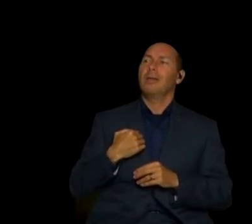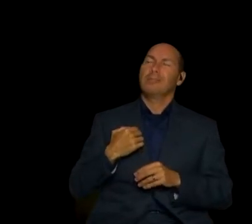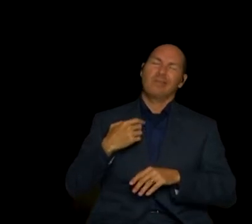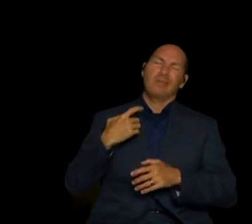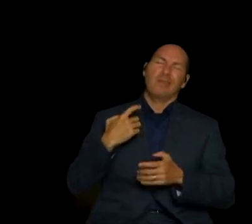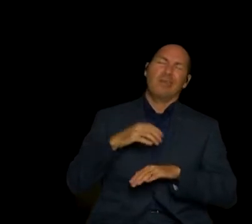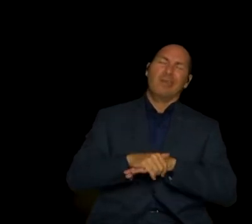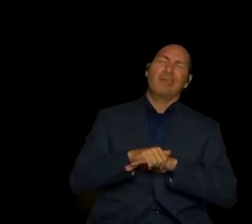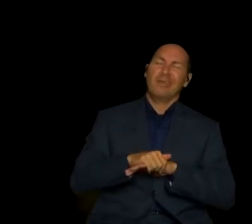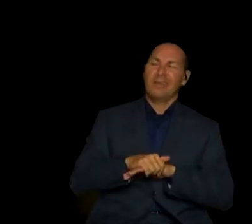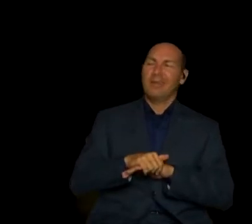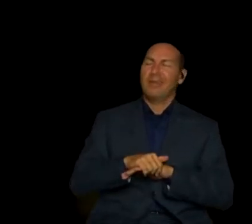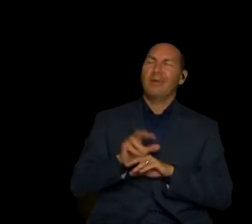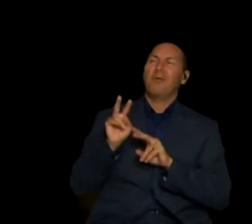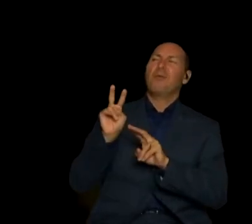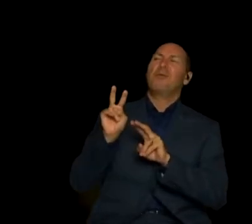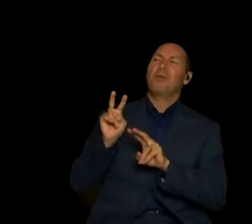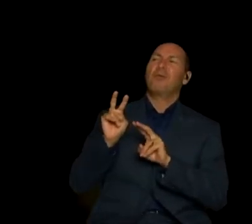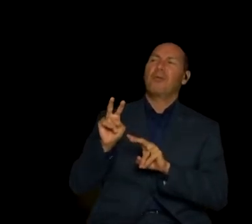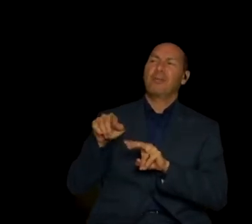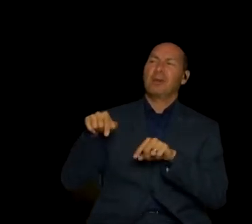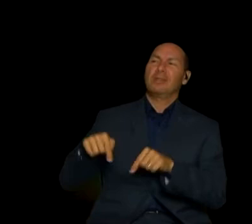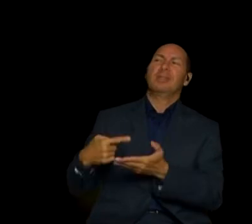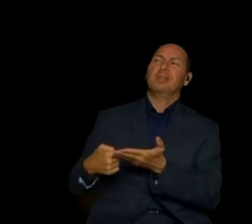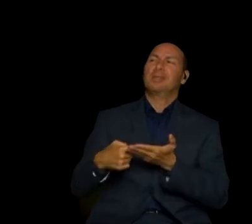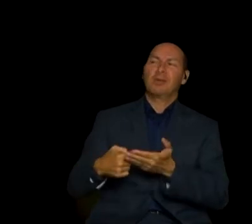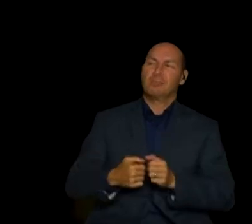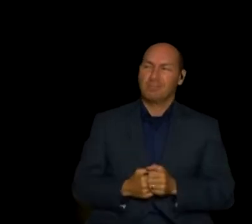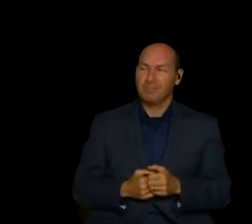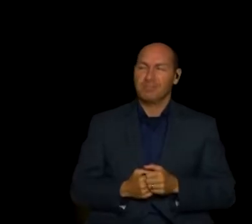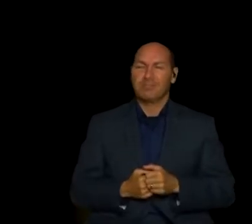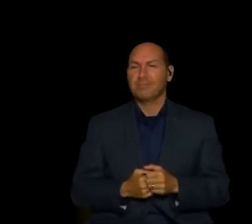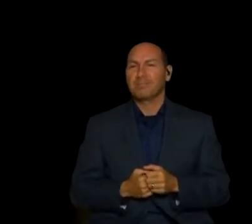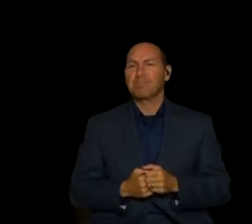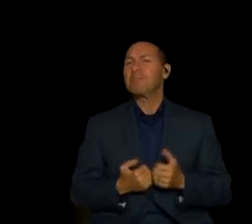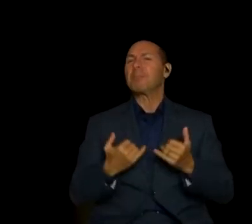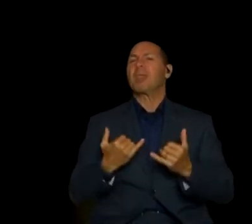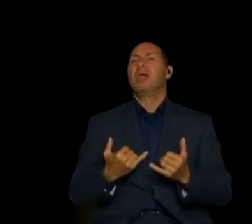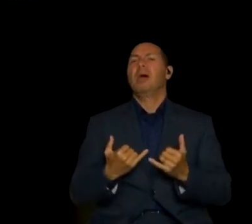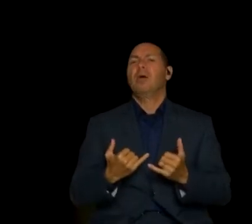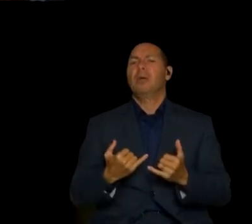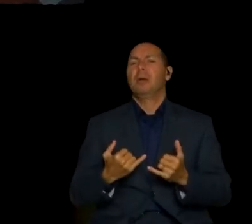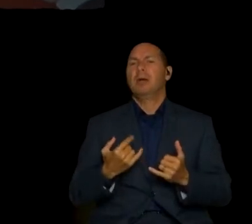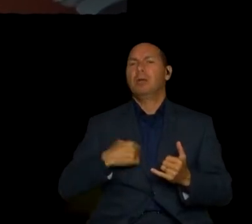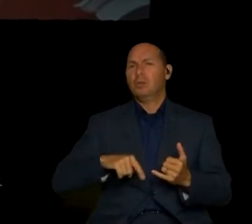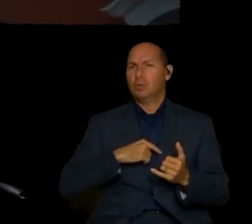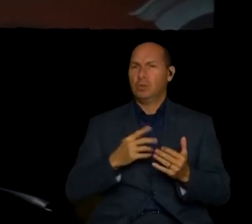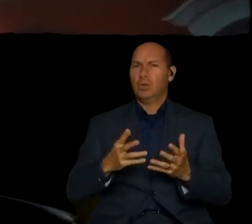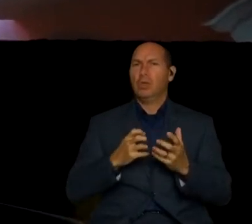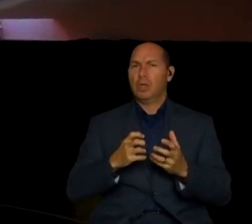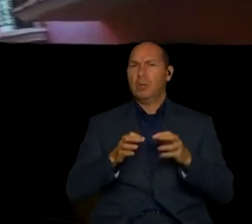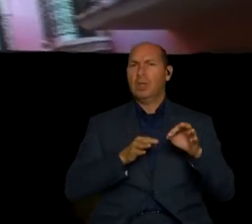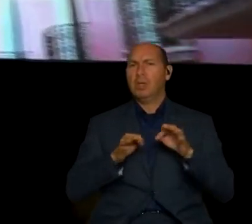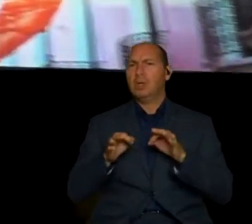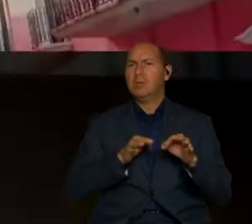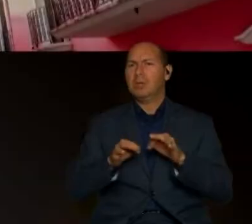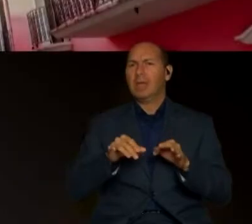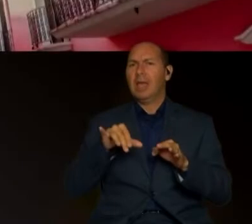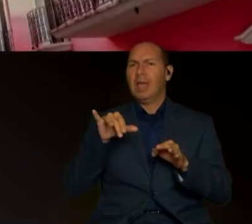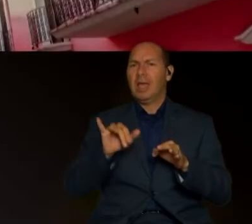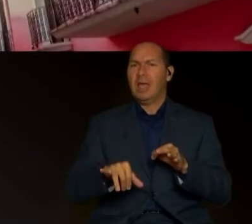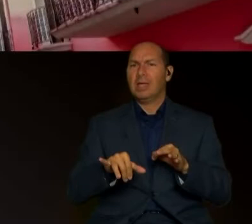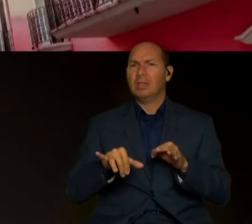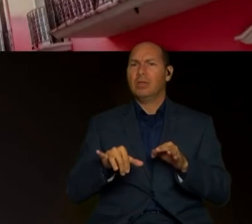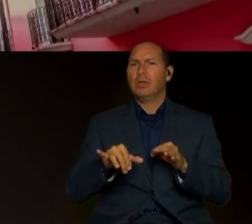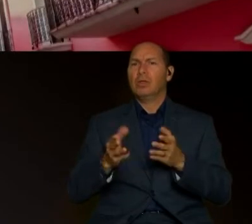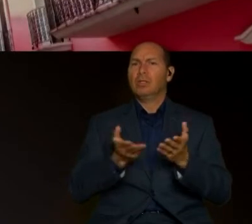Looking forward to this discussion. First of all, we wanted to clarify that this vision of the civil service